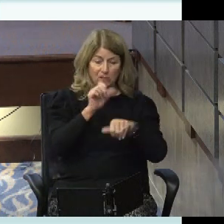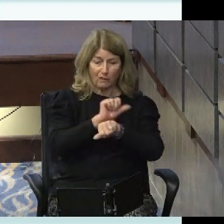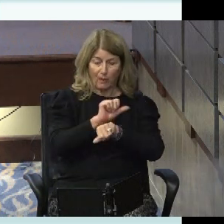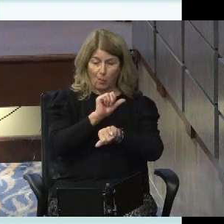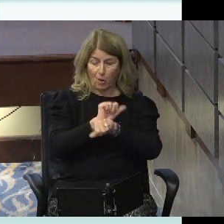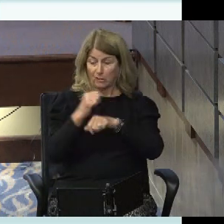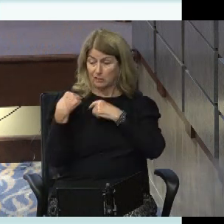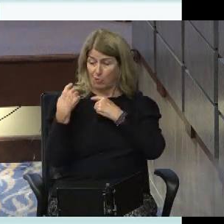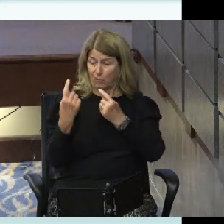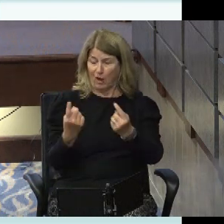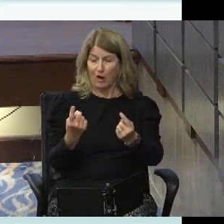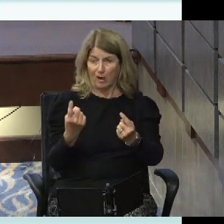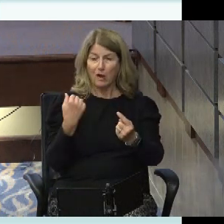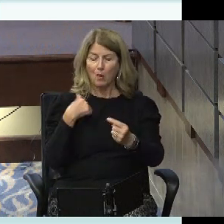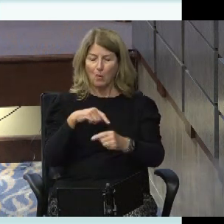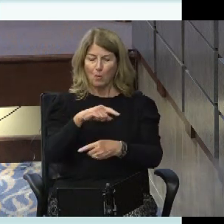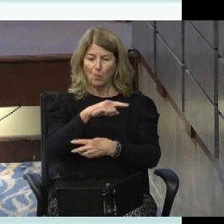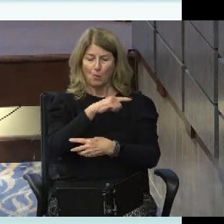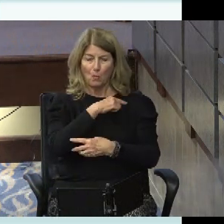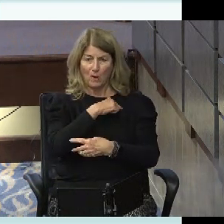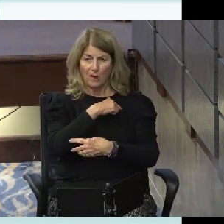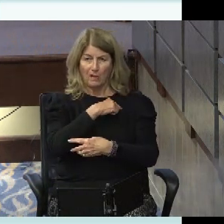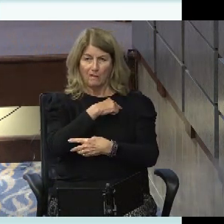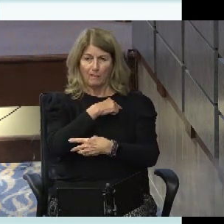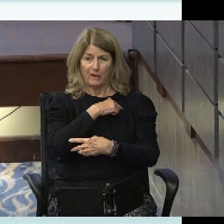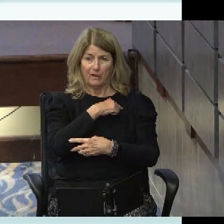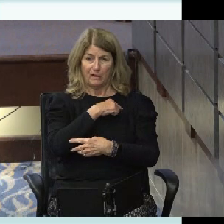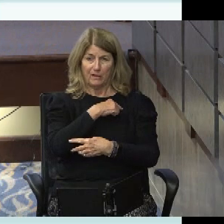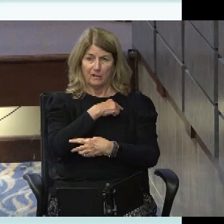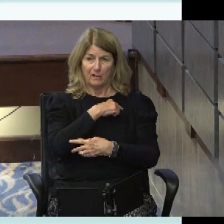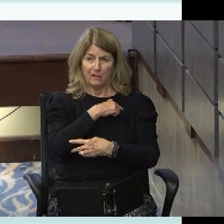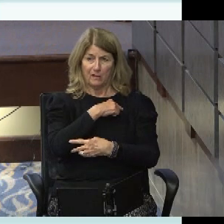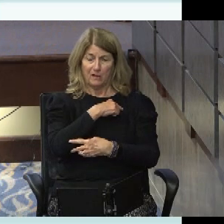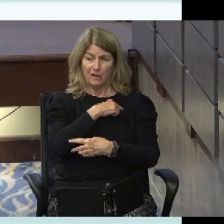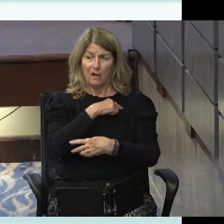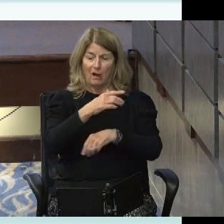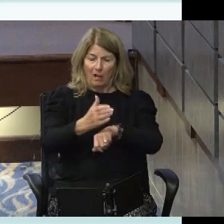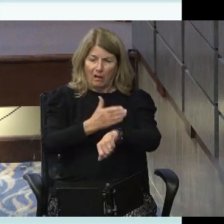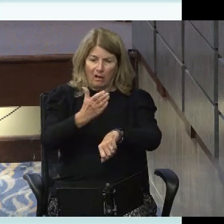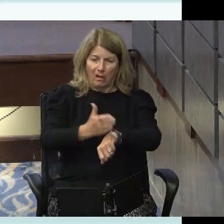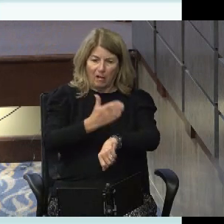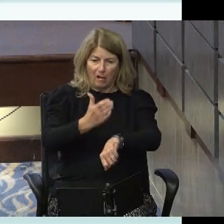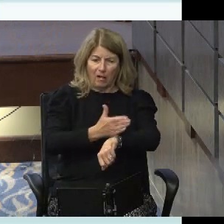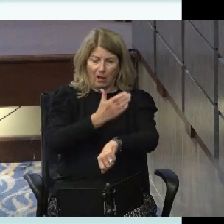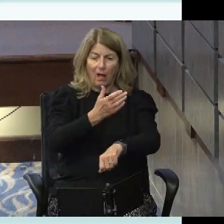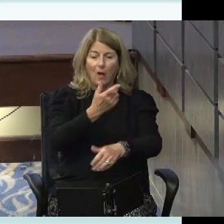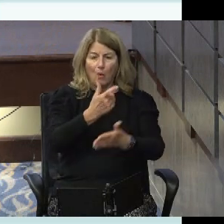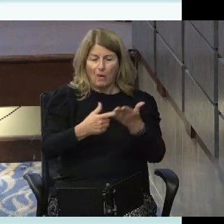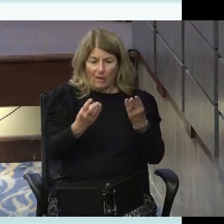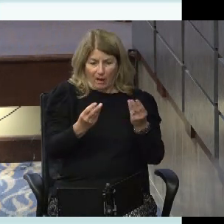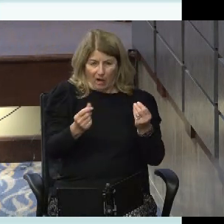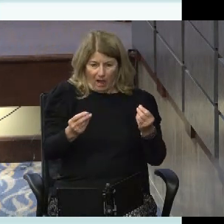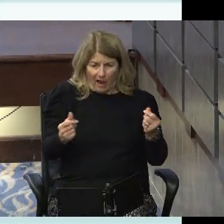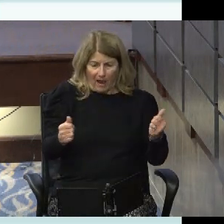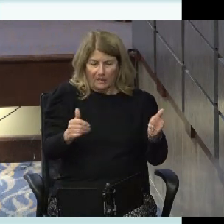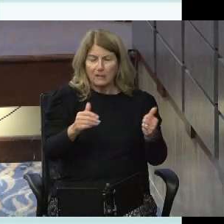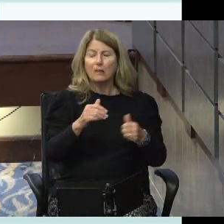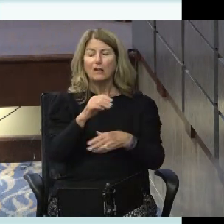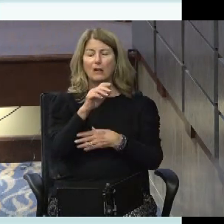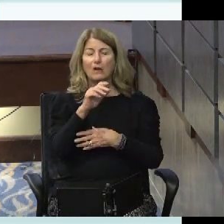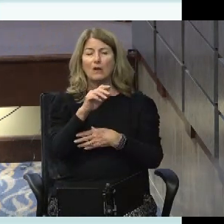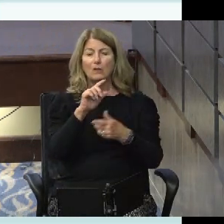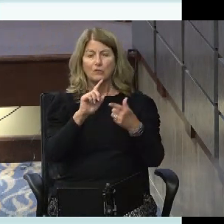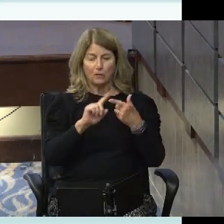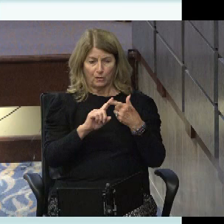so far. We've been shaping the topography to reconfigure the